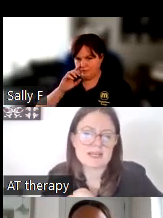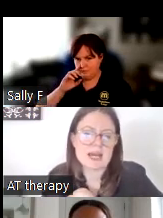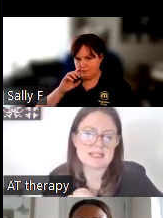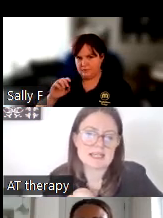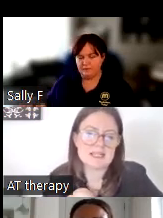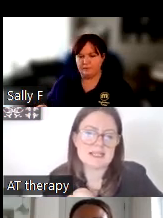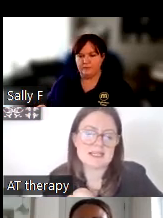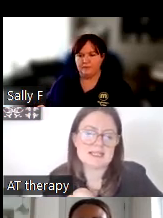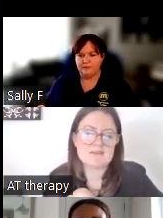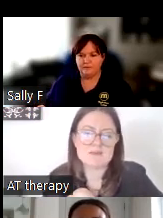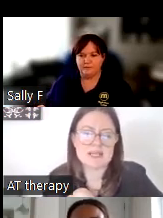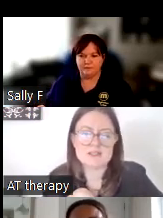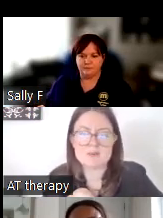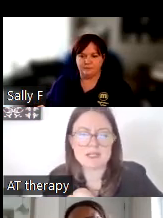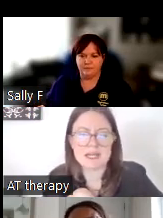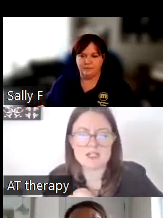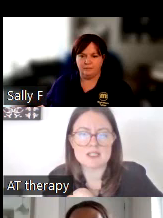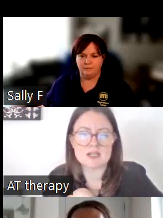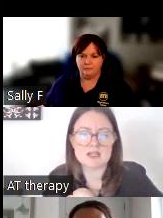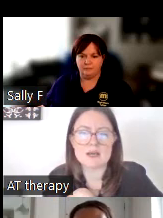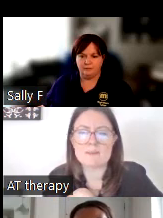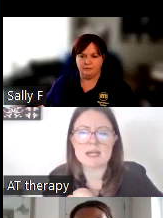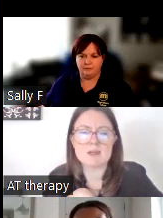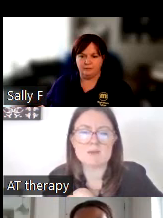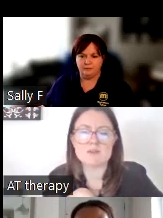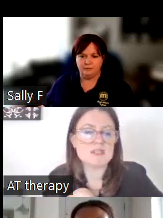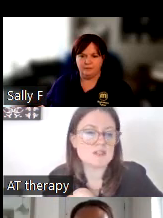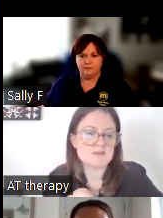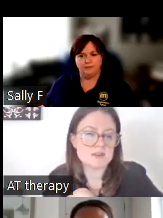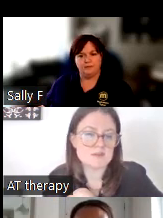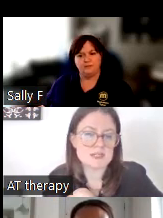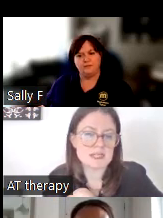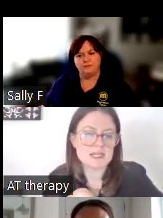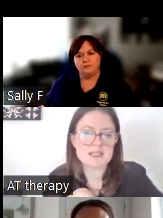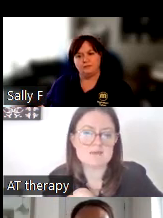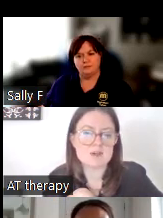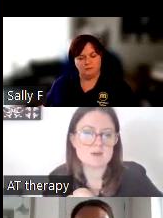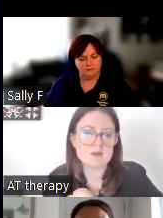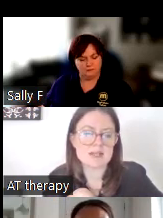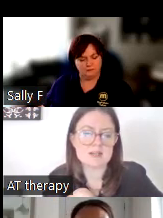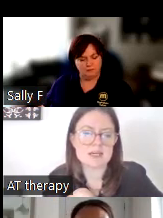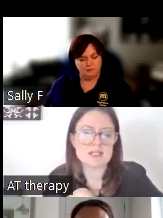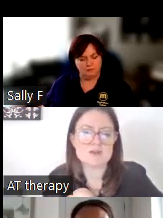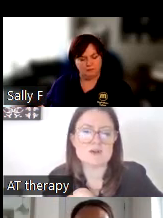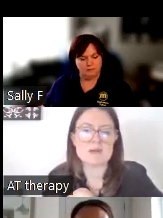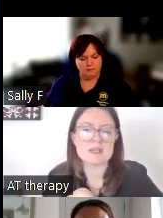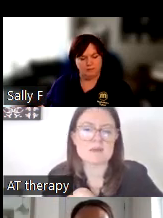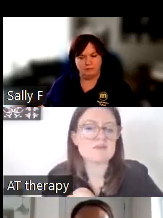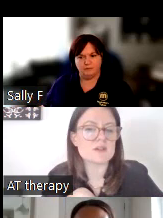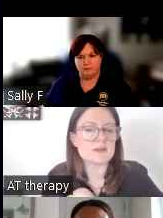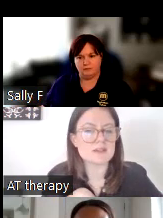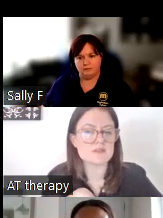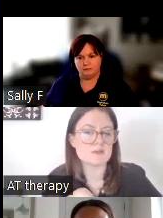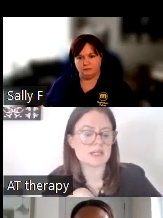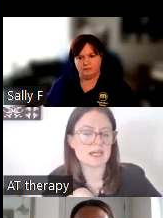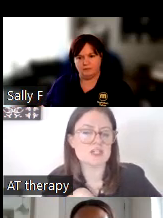and recognizing that different ways of communication might be more efficient for somebody than verbal language, or might be their